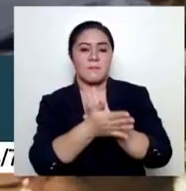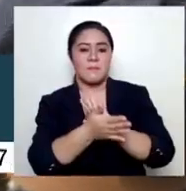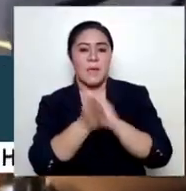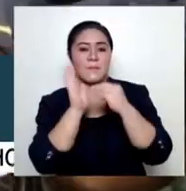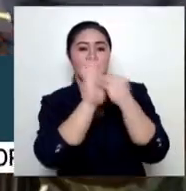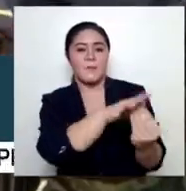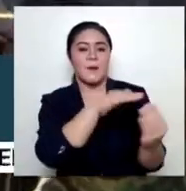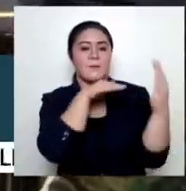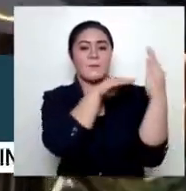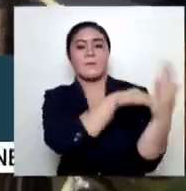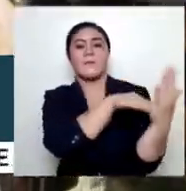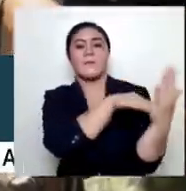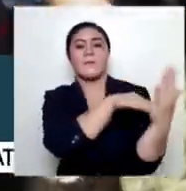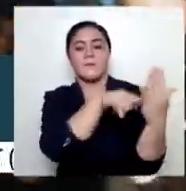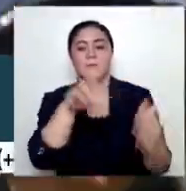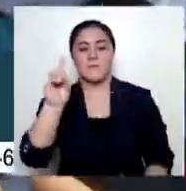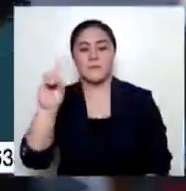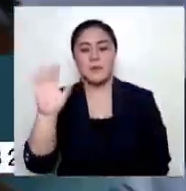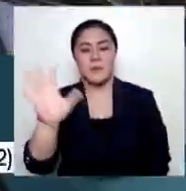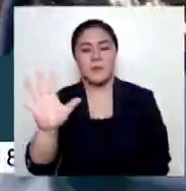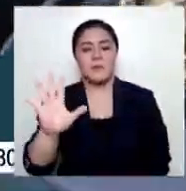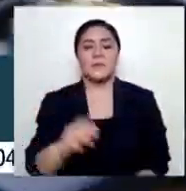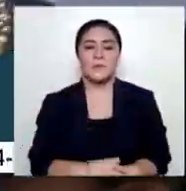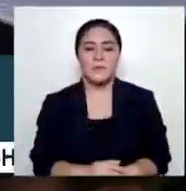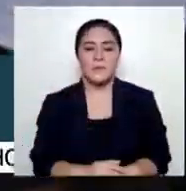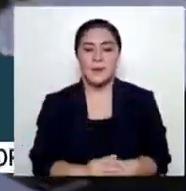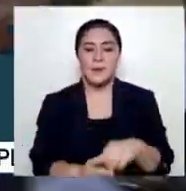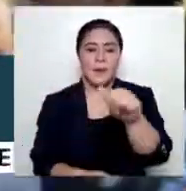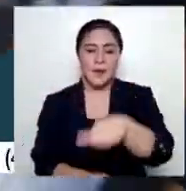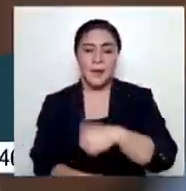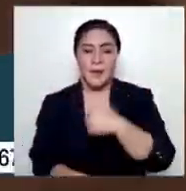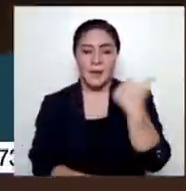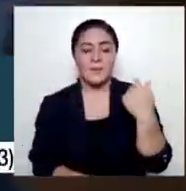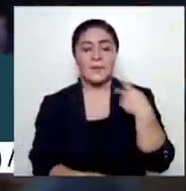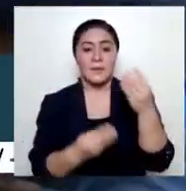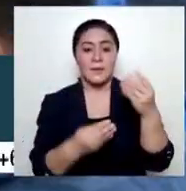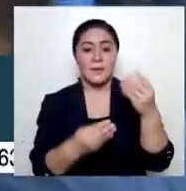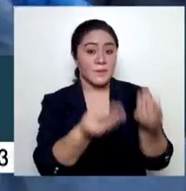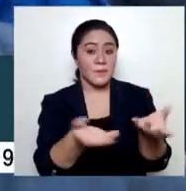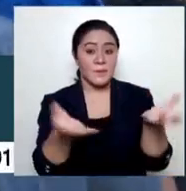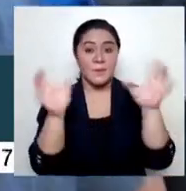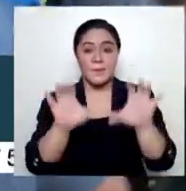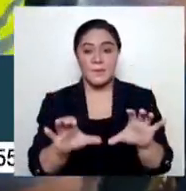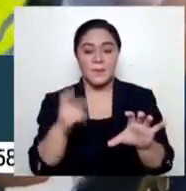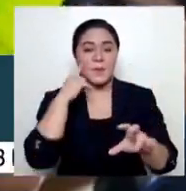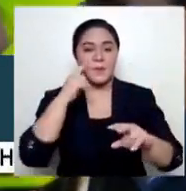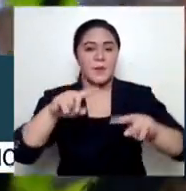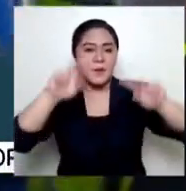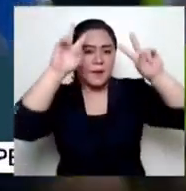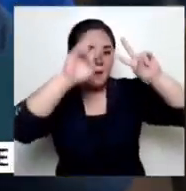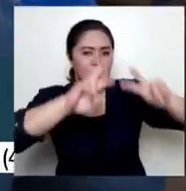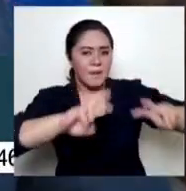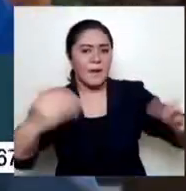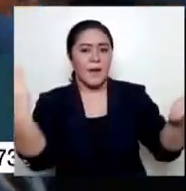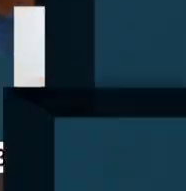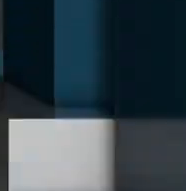Prosecutor General Benedicto Malcontento hopes they will be given a chance to cross-examine Ragos in court.